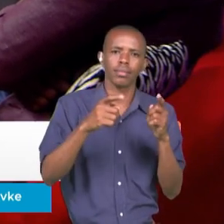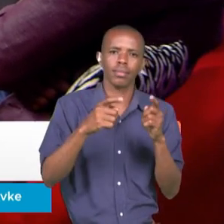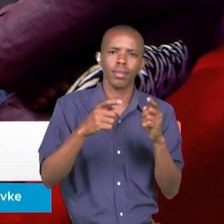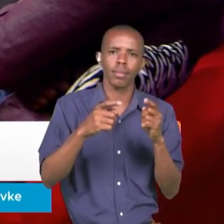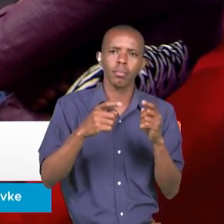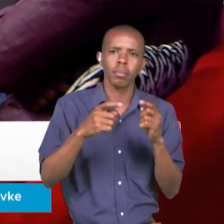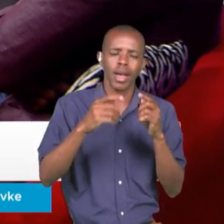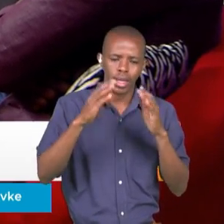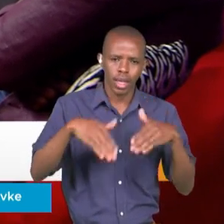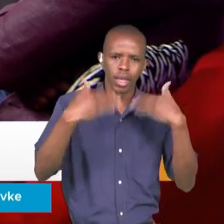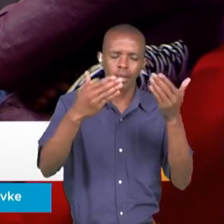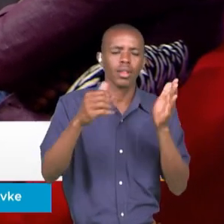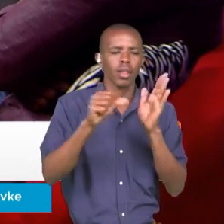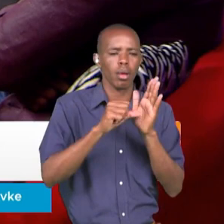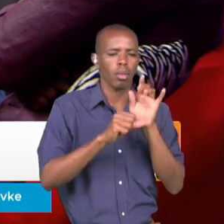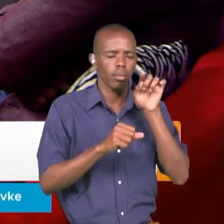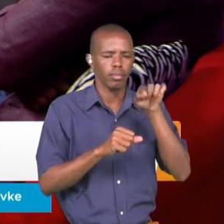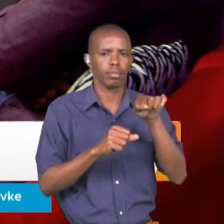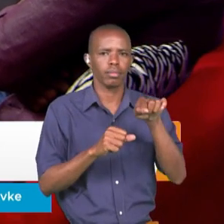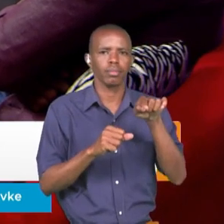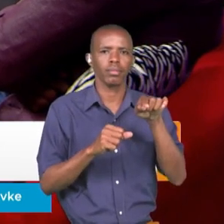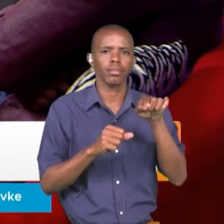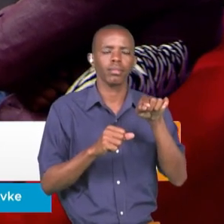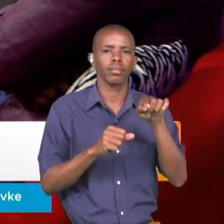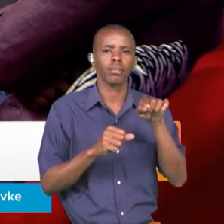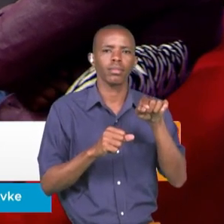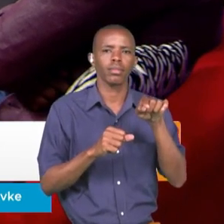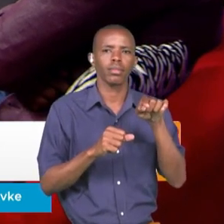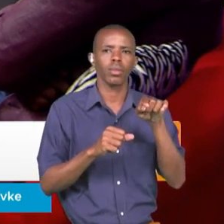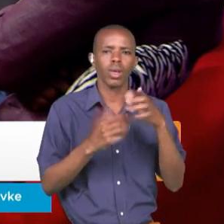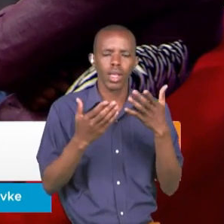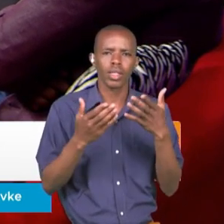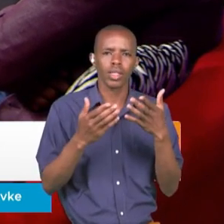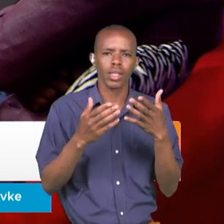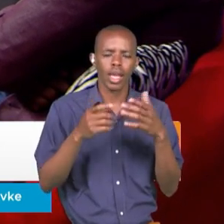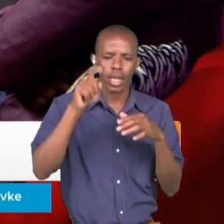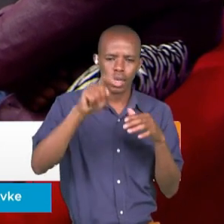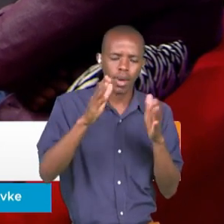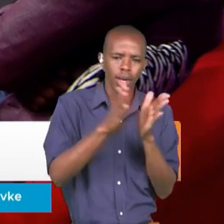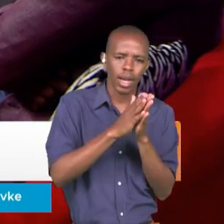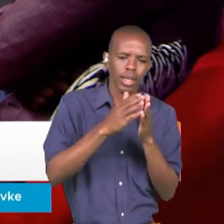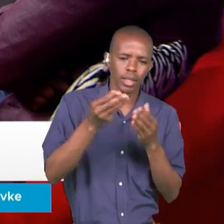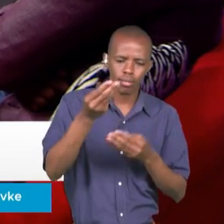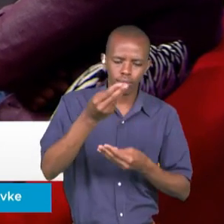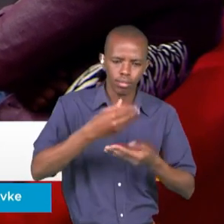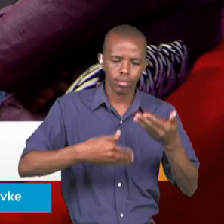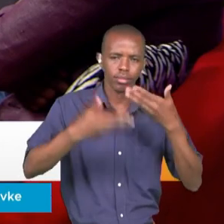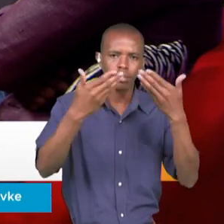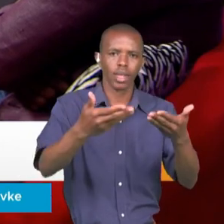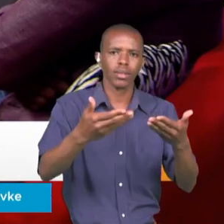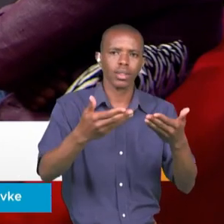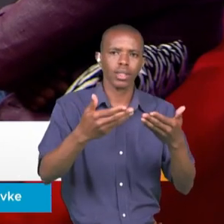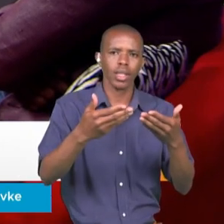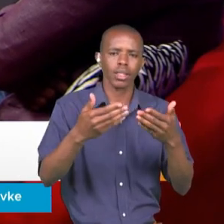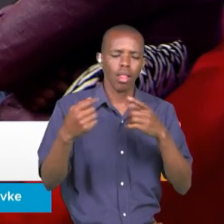side is now where the problem comes in. And where there's a mismatch between the demand and supply, you'll find now some quacks